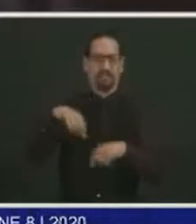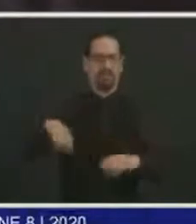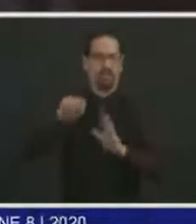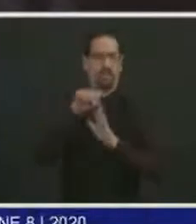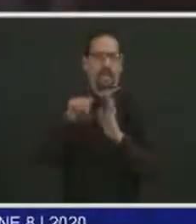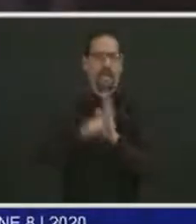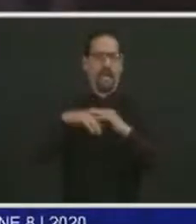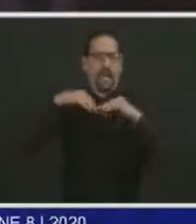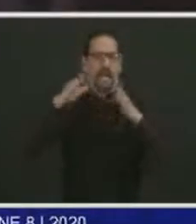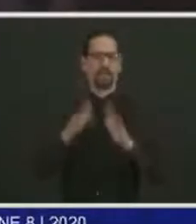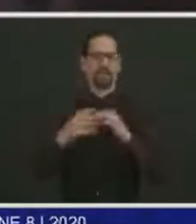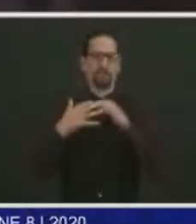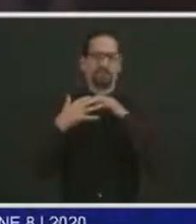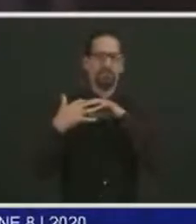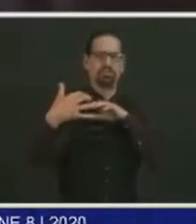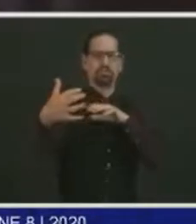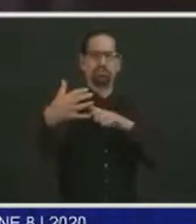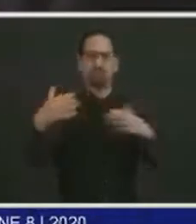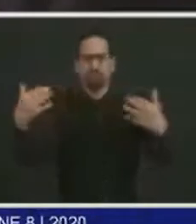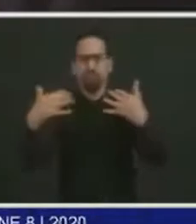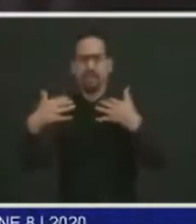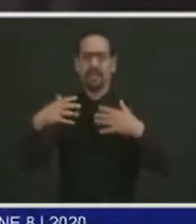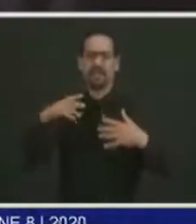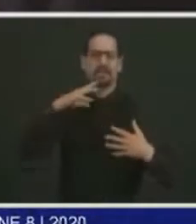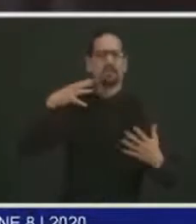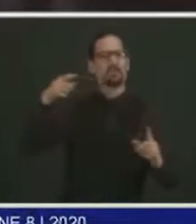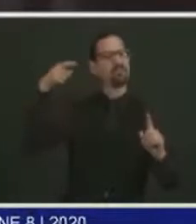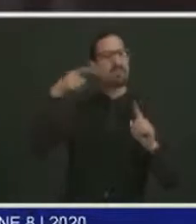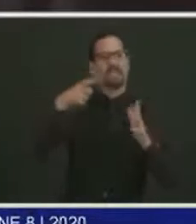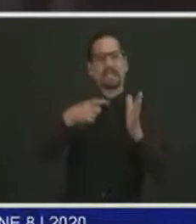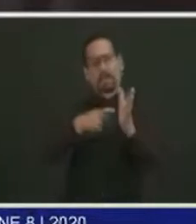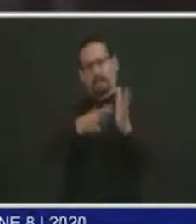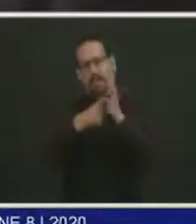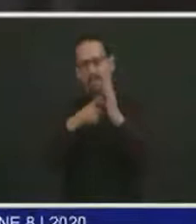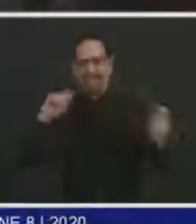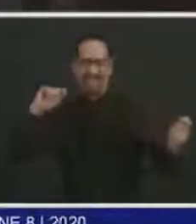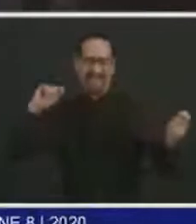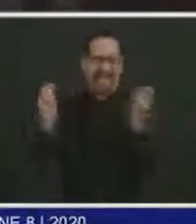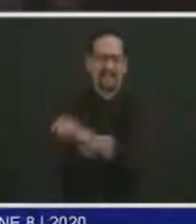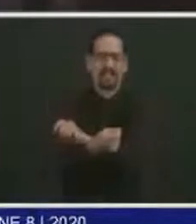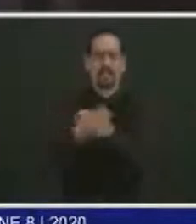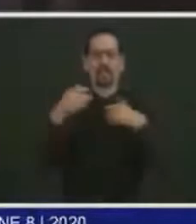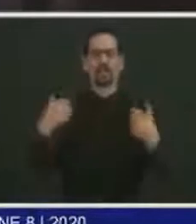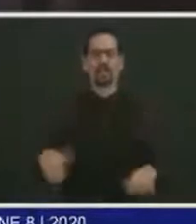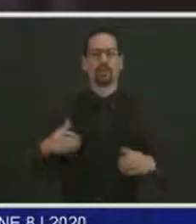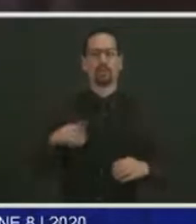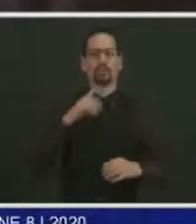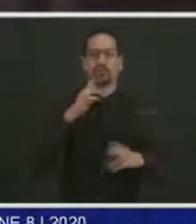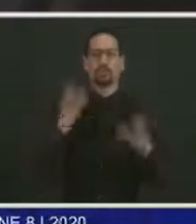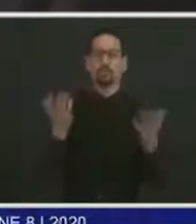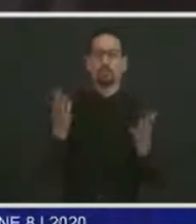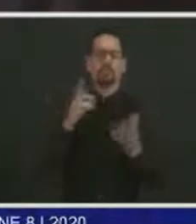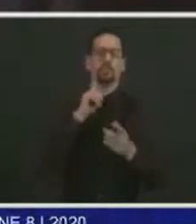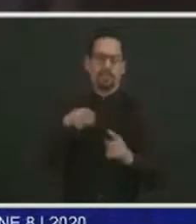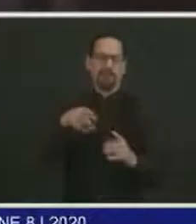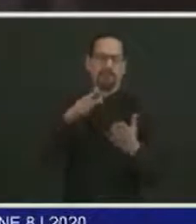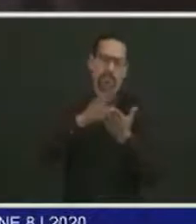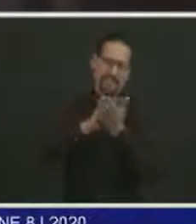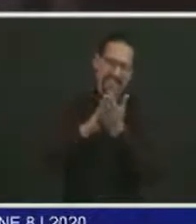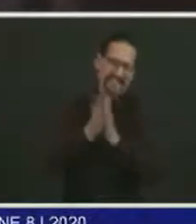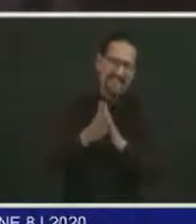it was by and large, a peaceful event. So to all of you who came to protest in peace, to